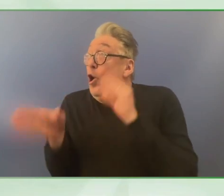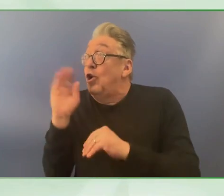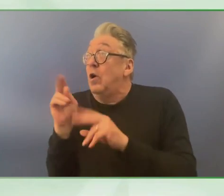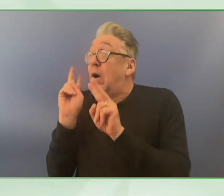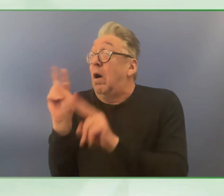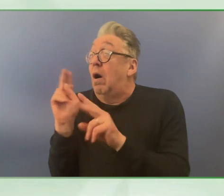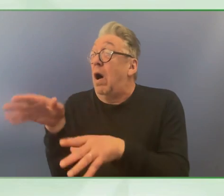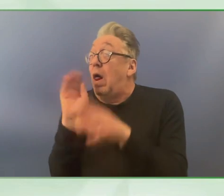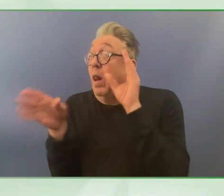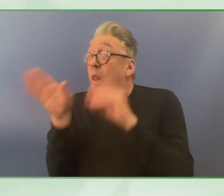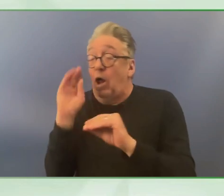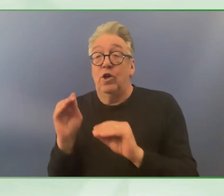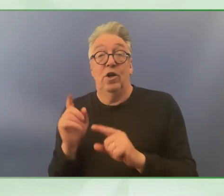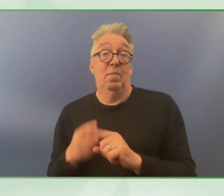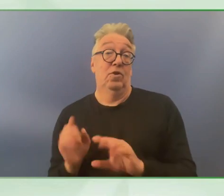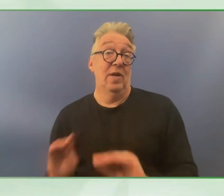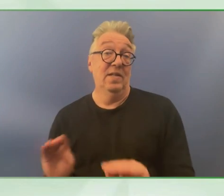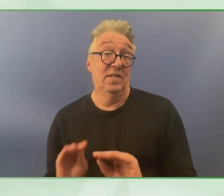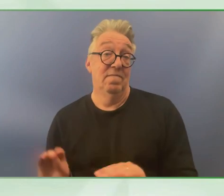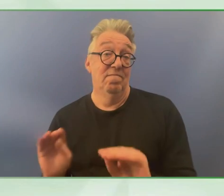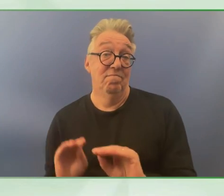a proper way.